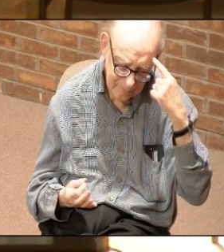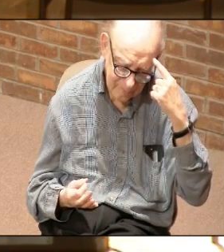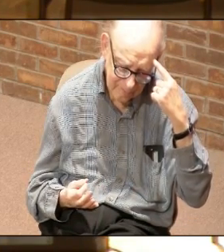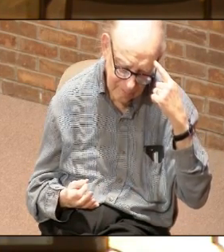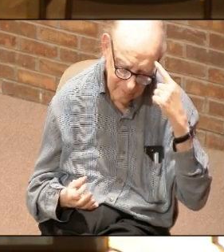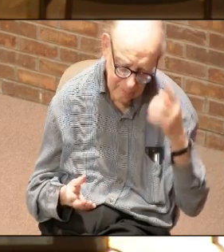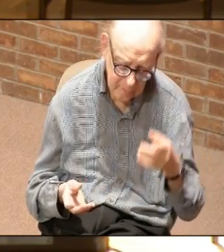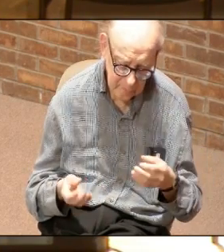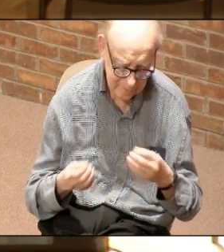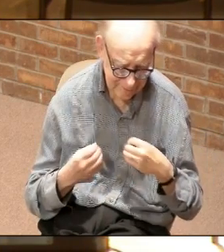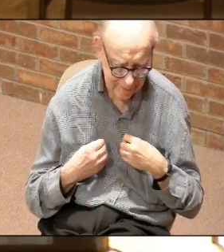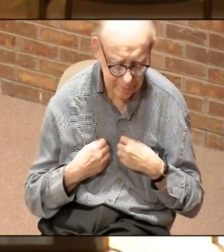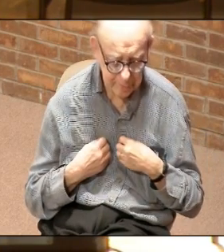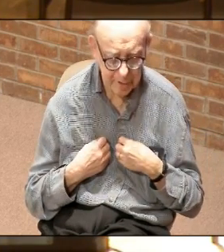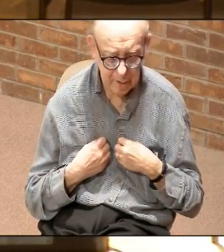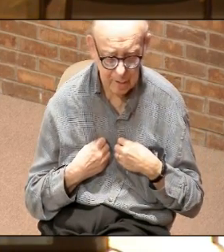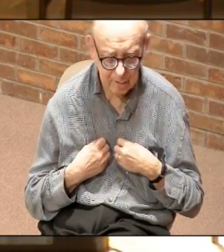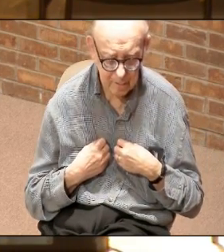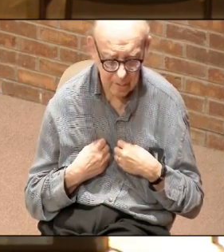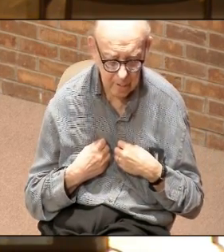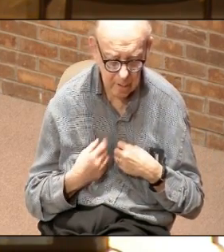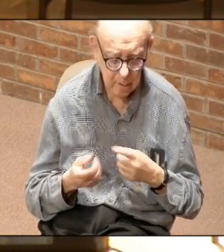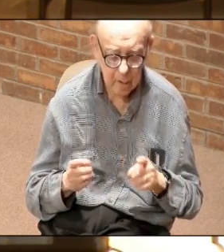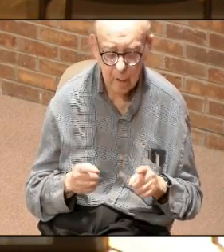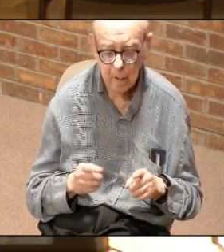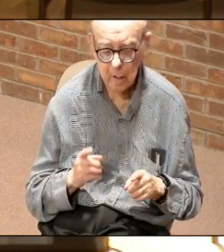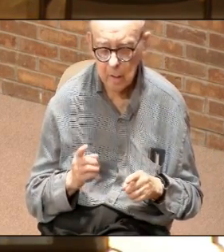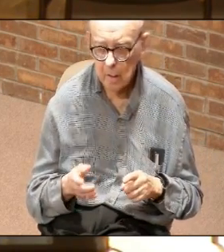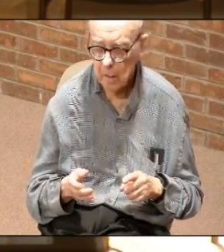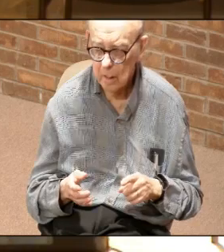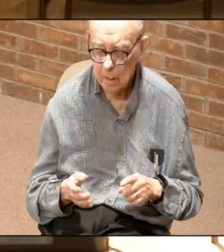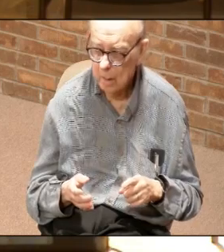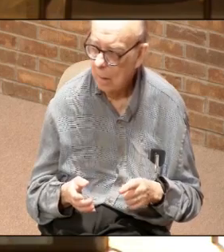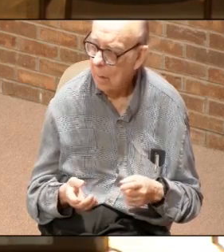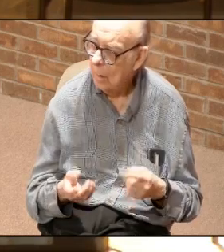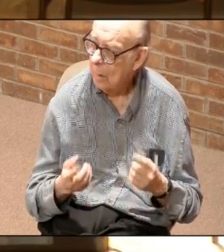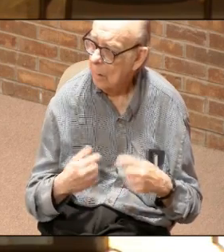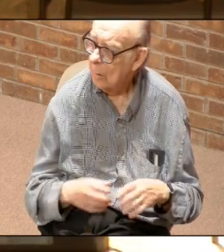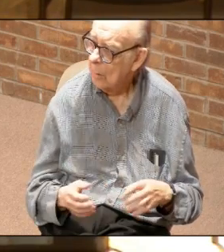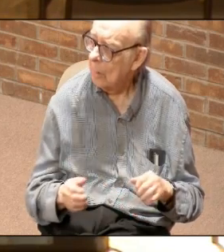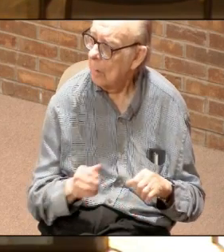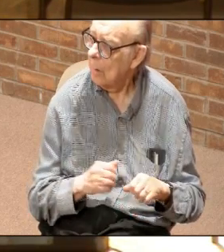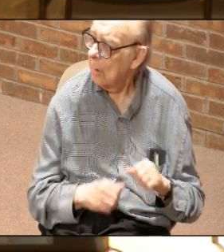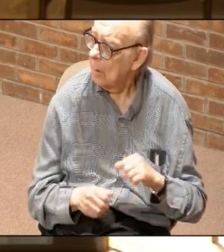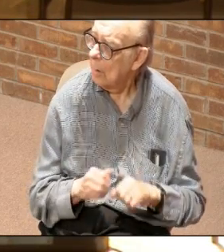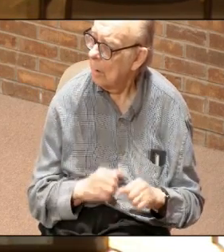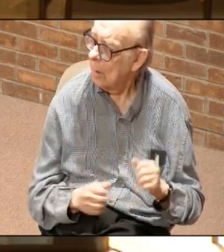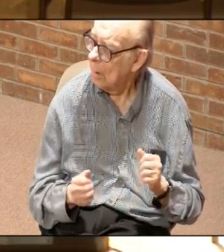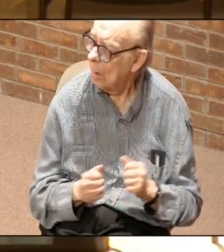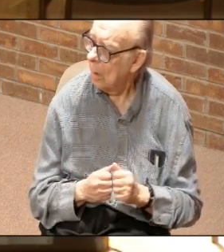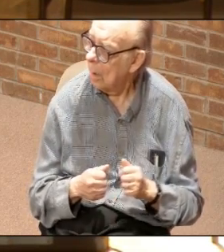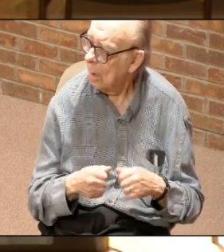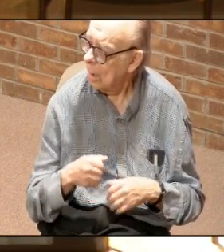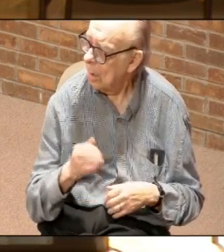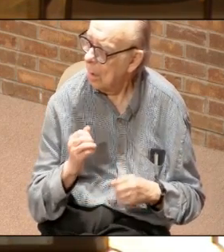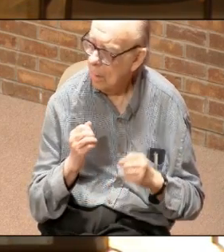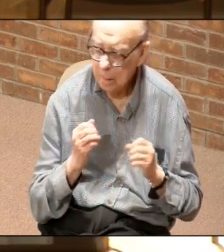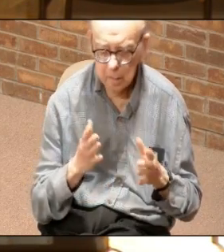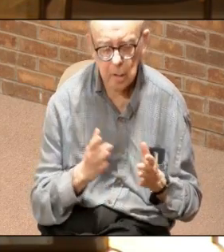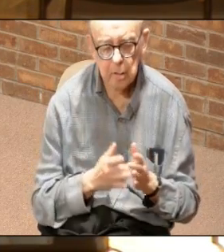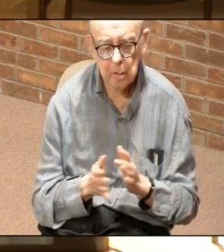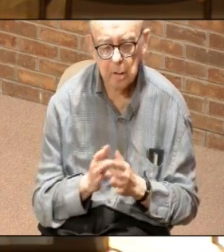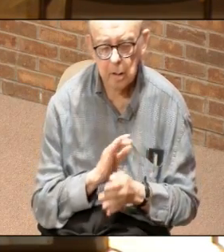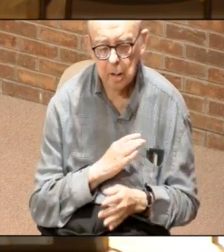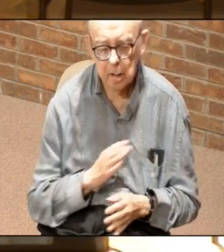was given to me? And when you come into a relationship with God the Father through